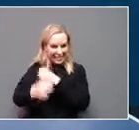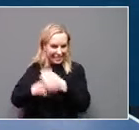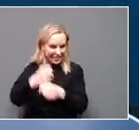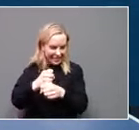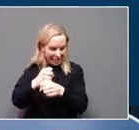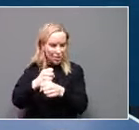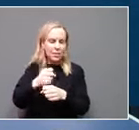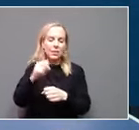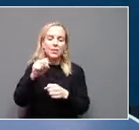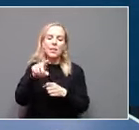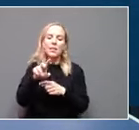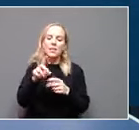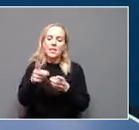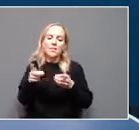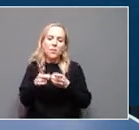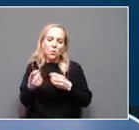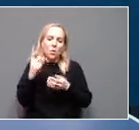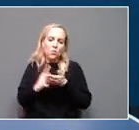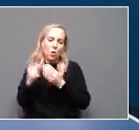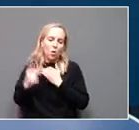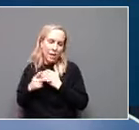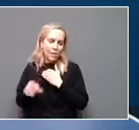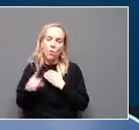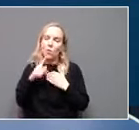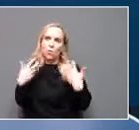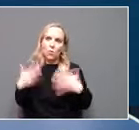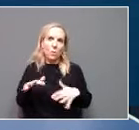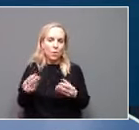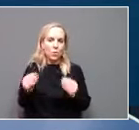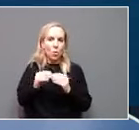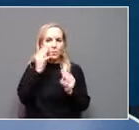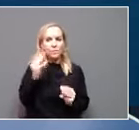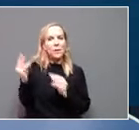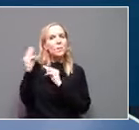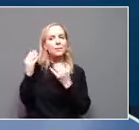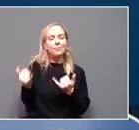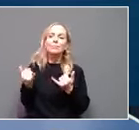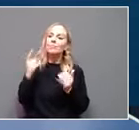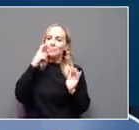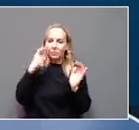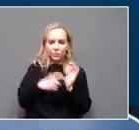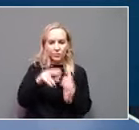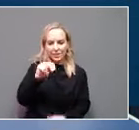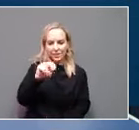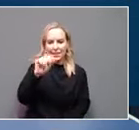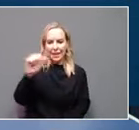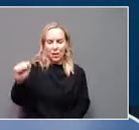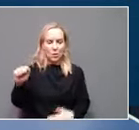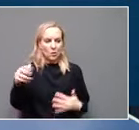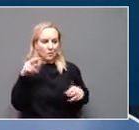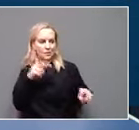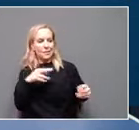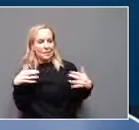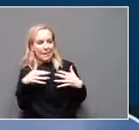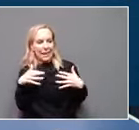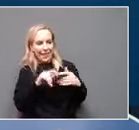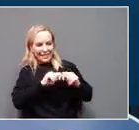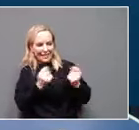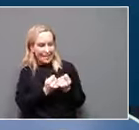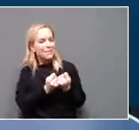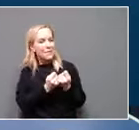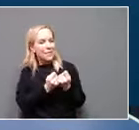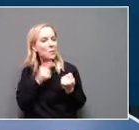I program. So this is even more memorable. And the NCAA is so scared of them and how good this team is that